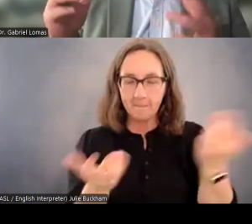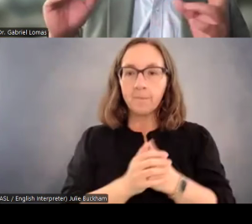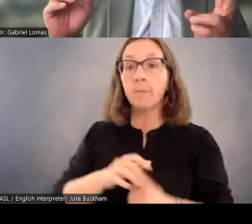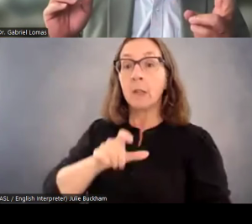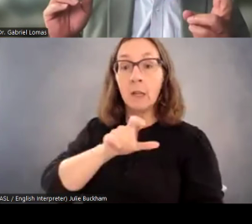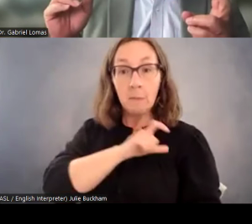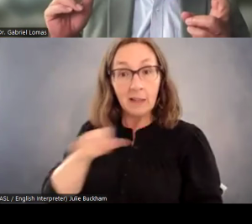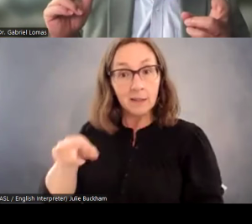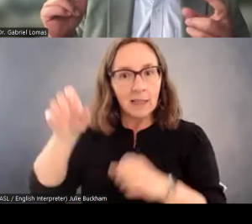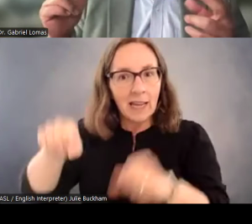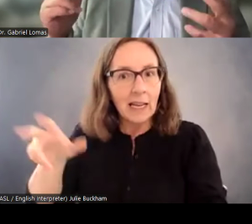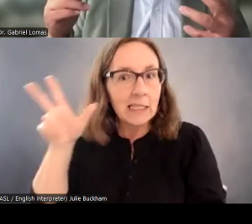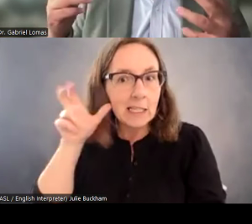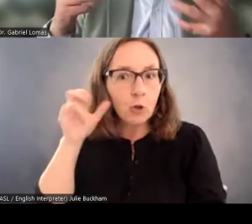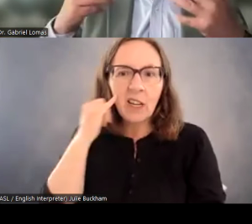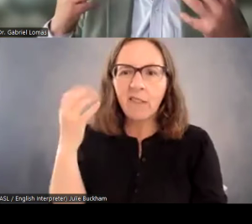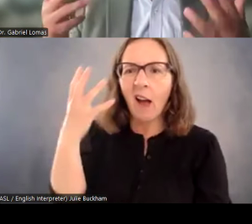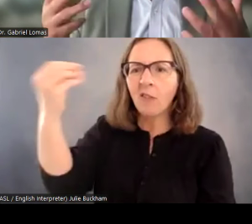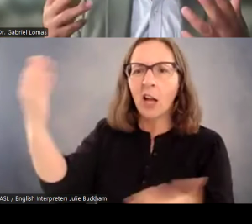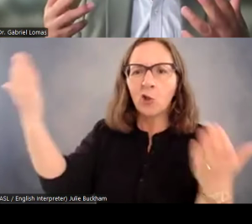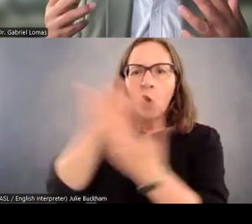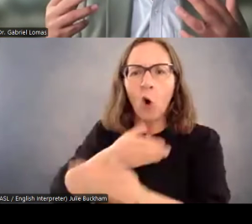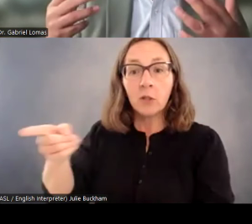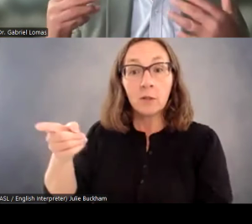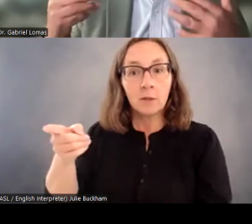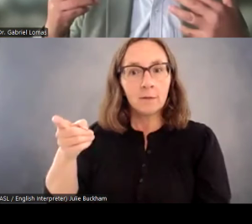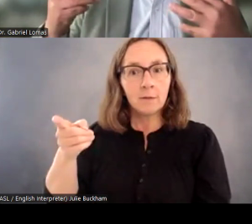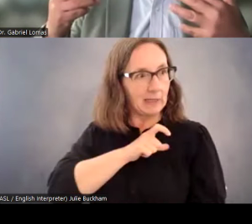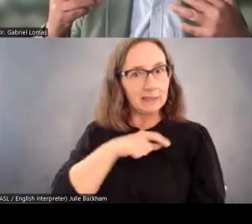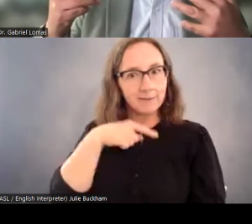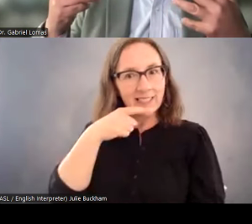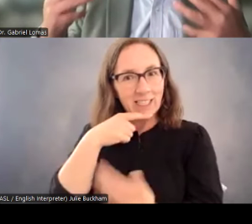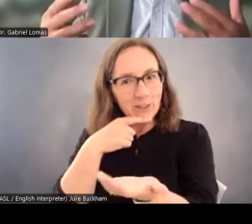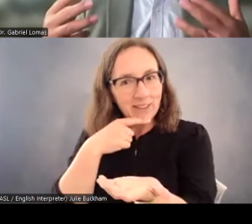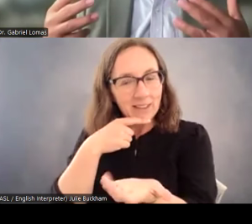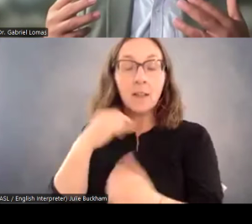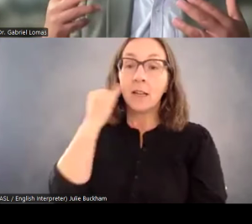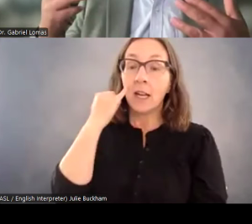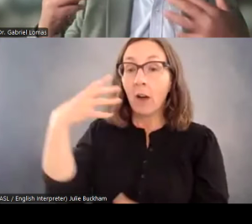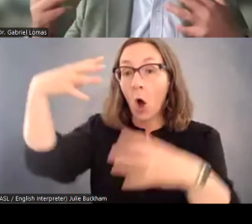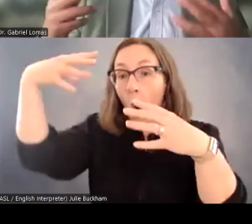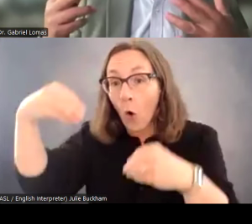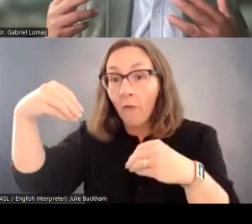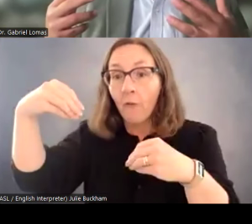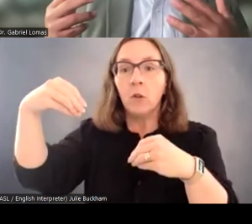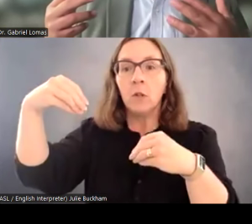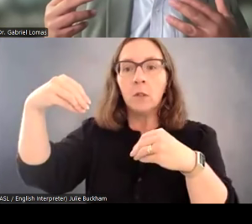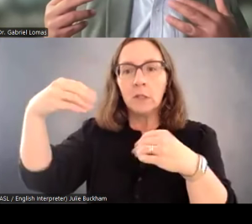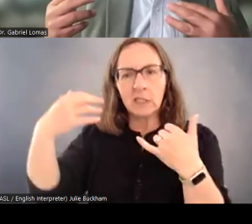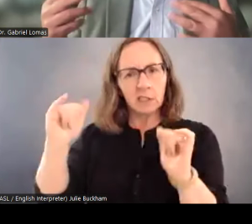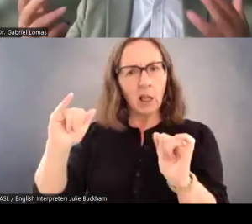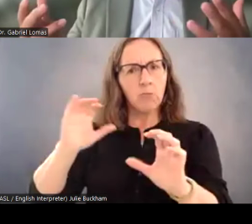also hear when it's dark. In other words, like police are hearing like you and I are. And so when the lights are off, we can still